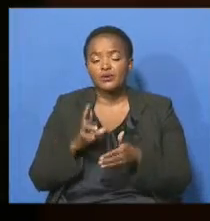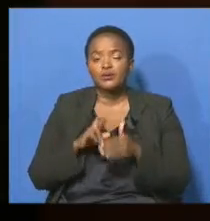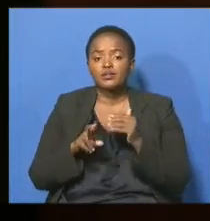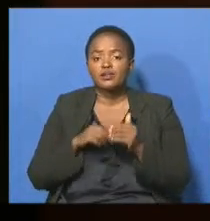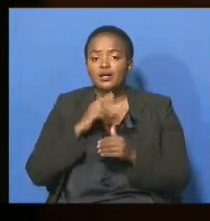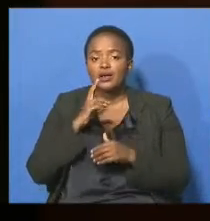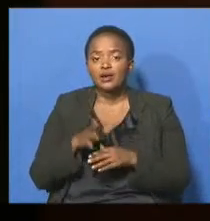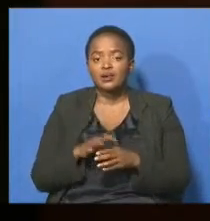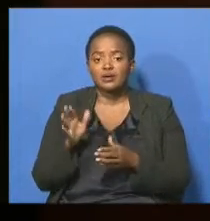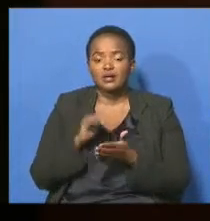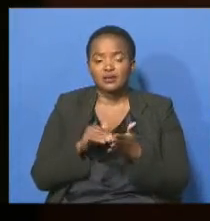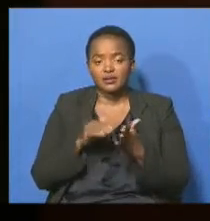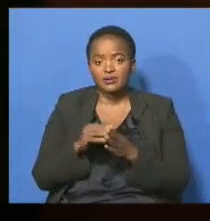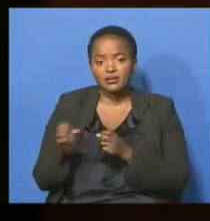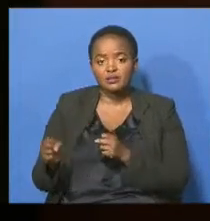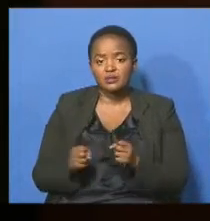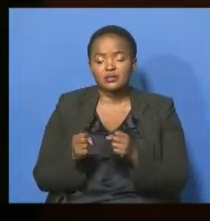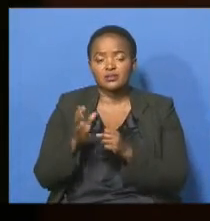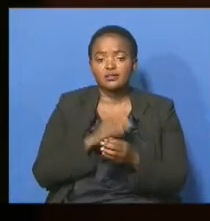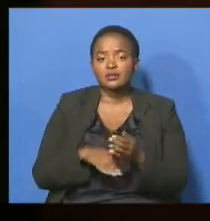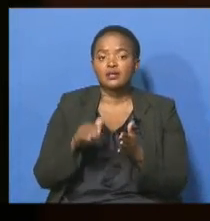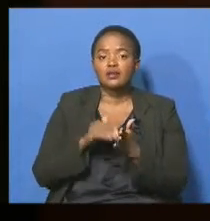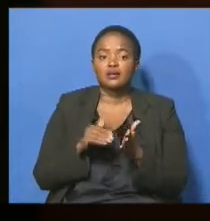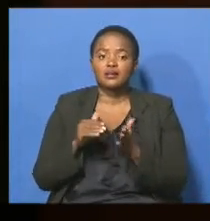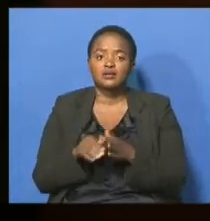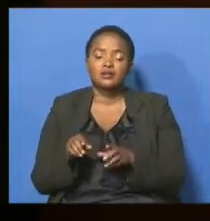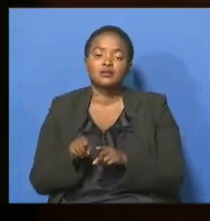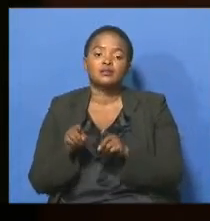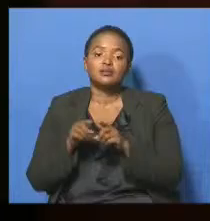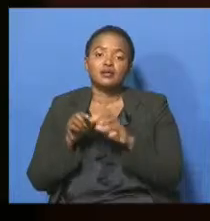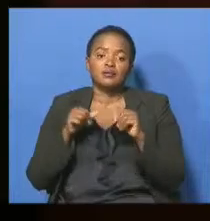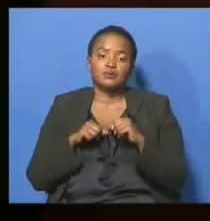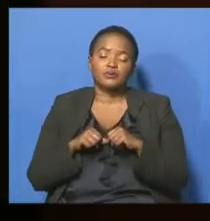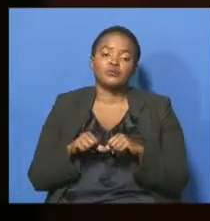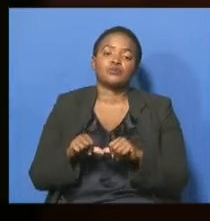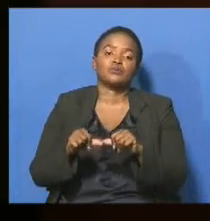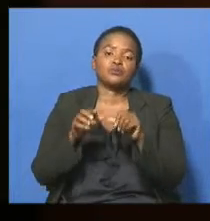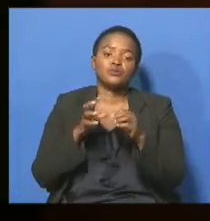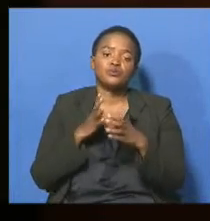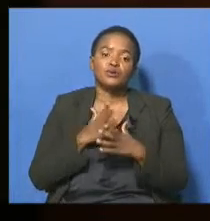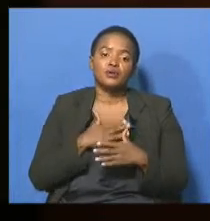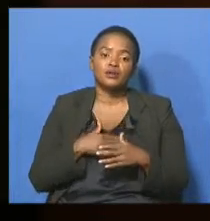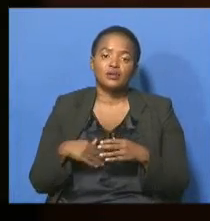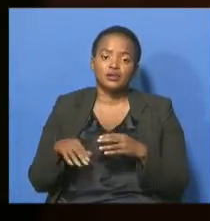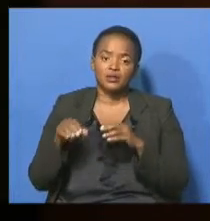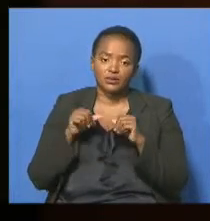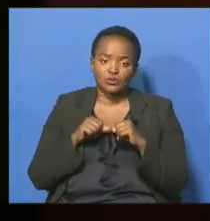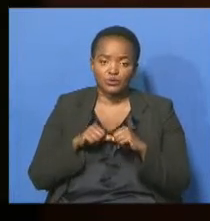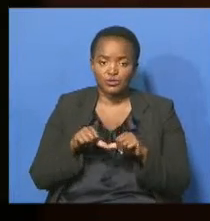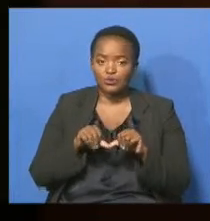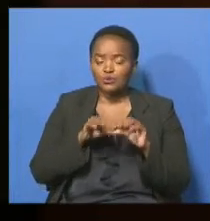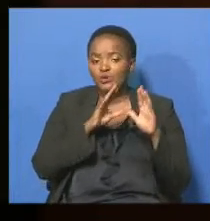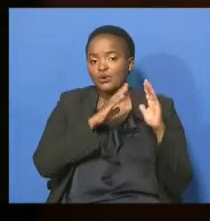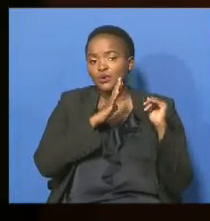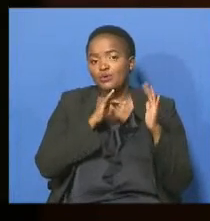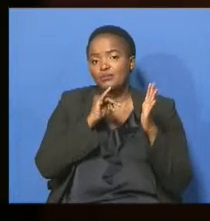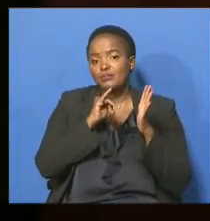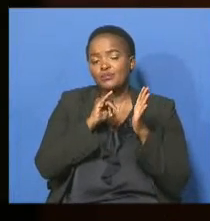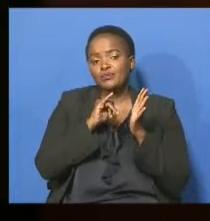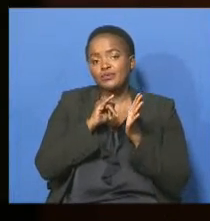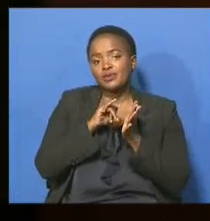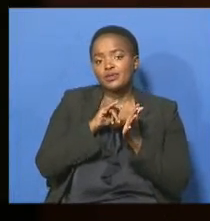and re-strategize. And the cycle goes on and on. I hope I have not